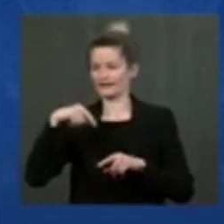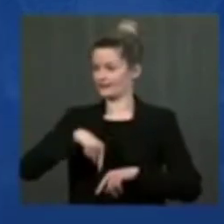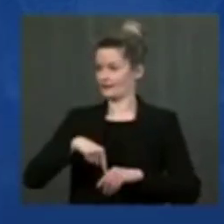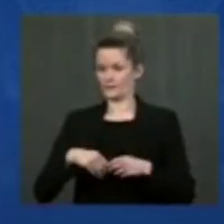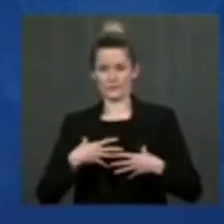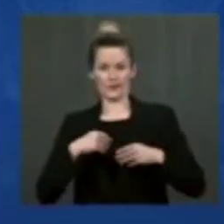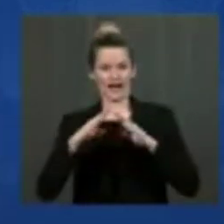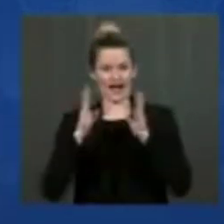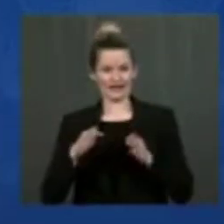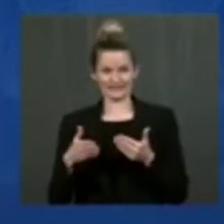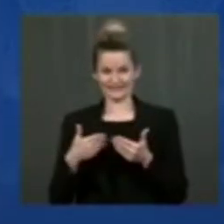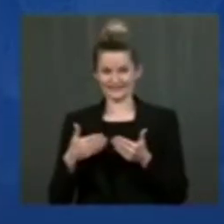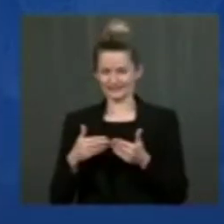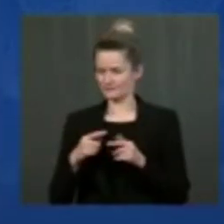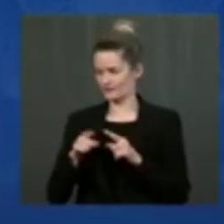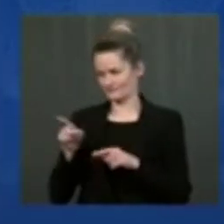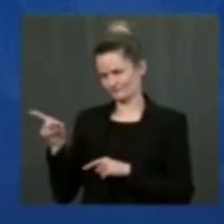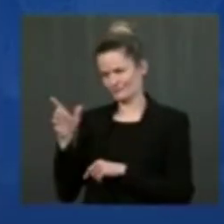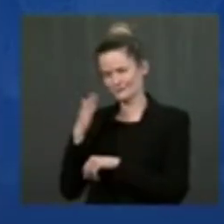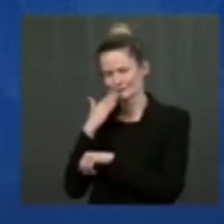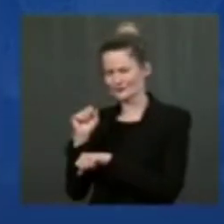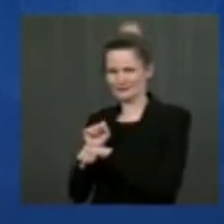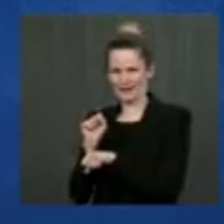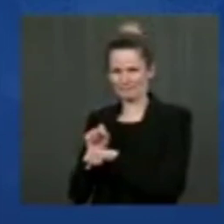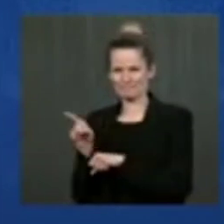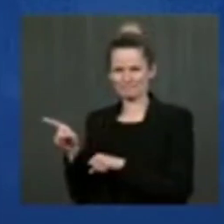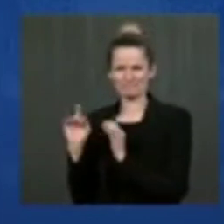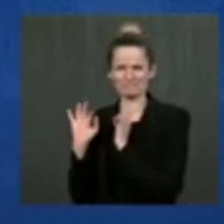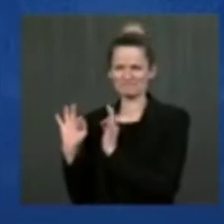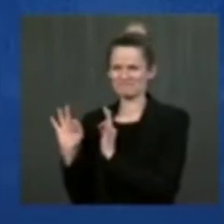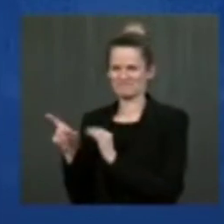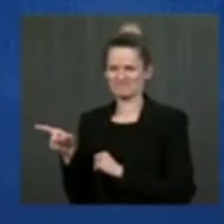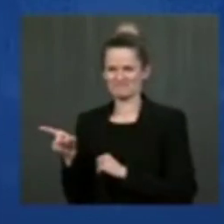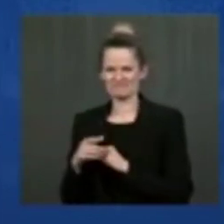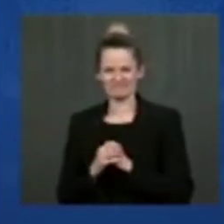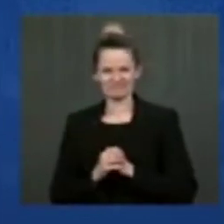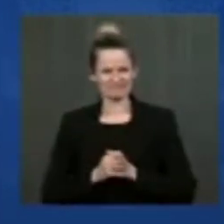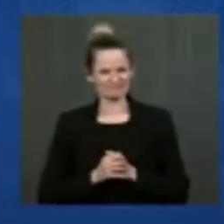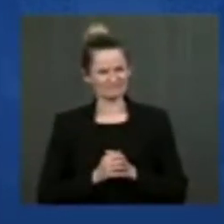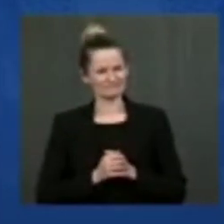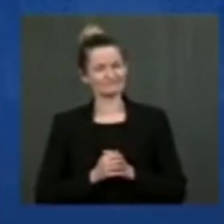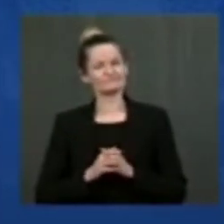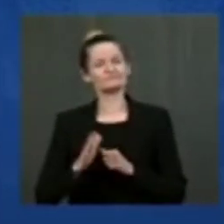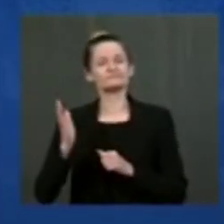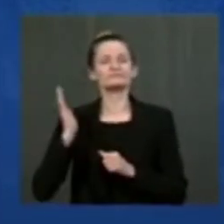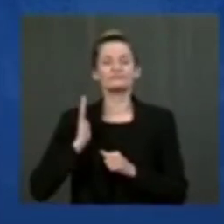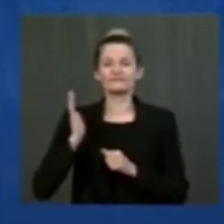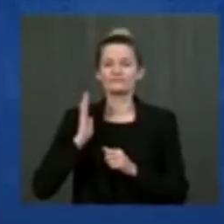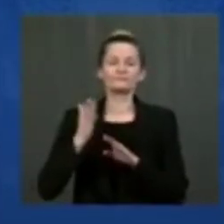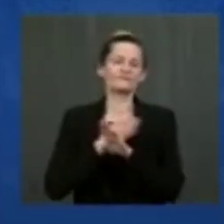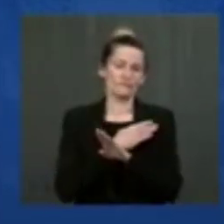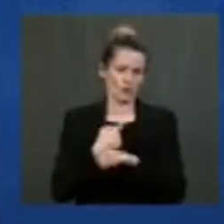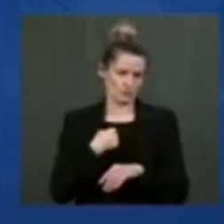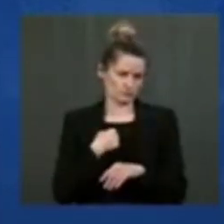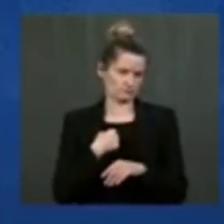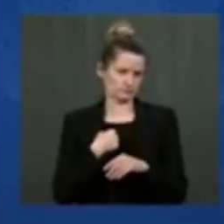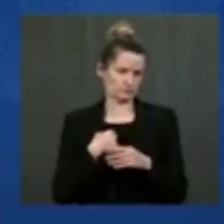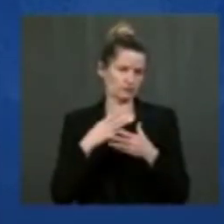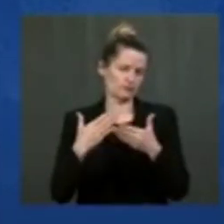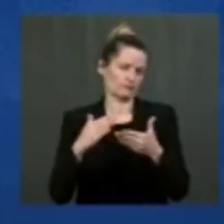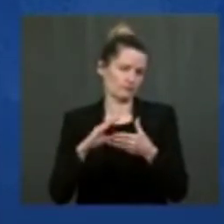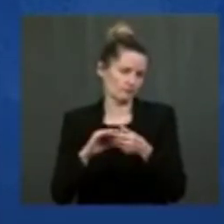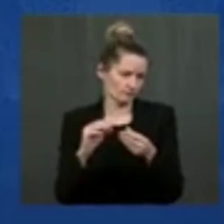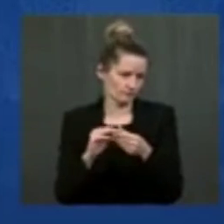did a great job. Thank you. Thank you. Before I really begin, I want to say that I think one of the biggest things that's